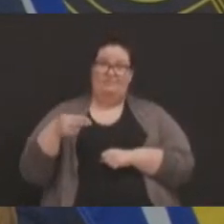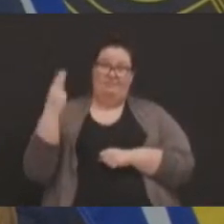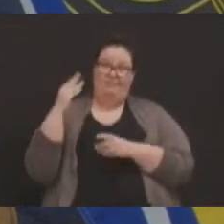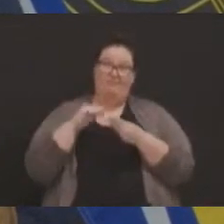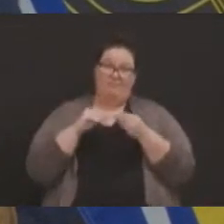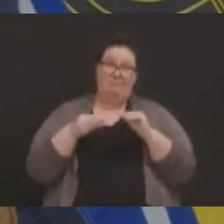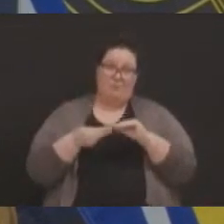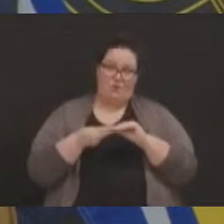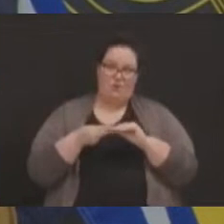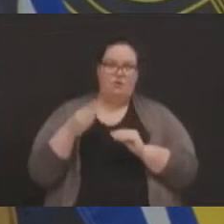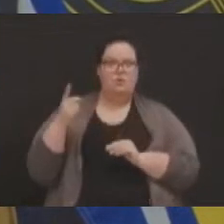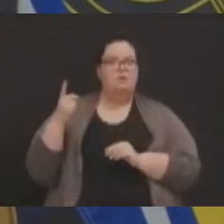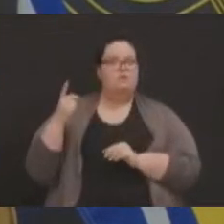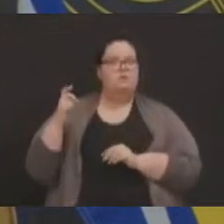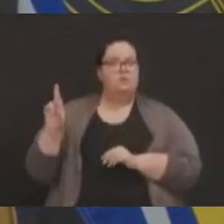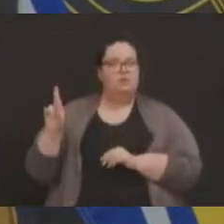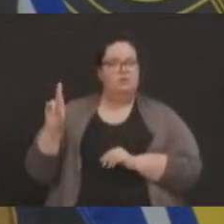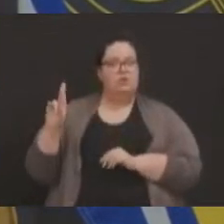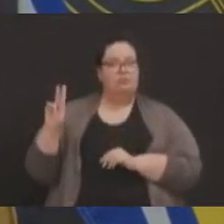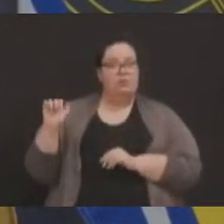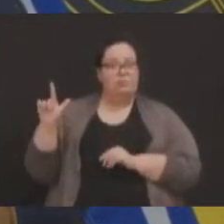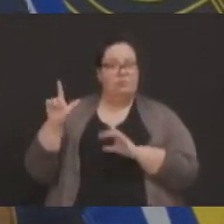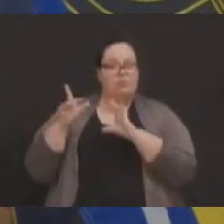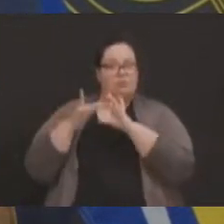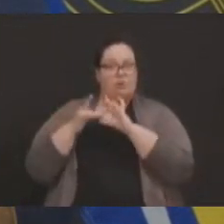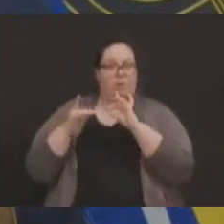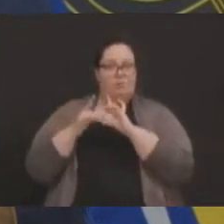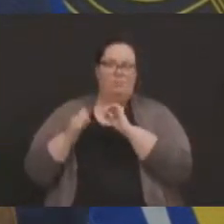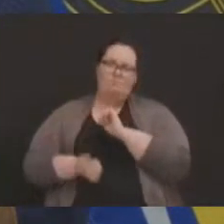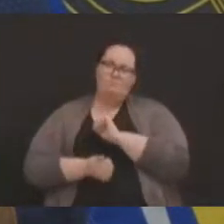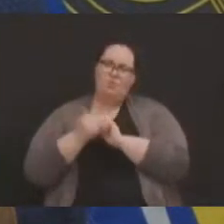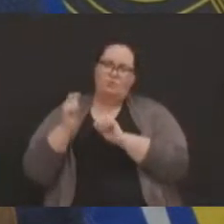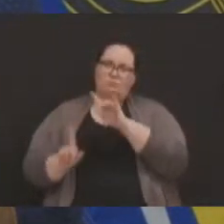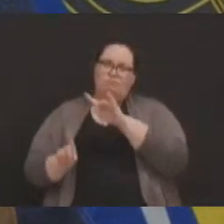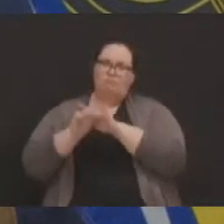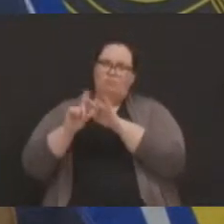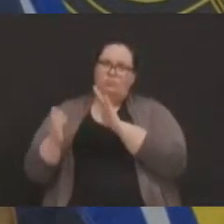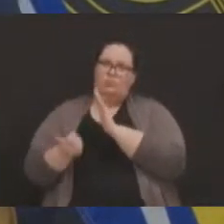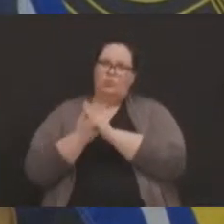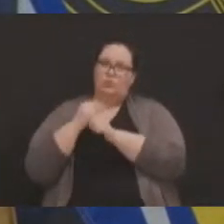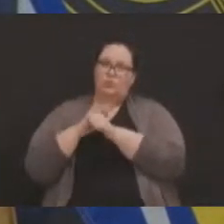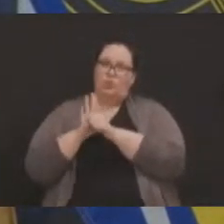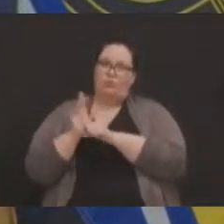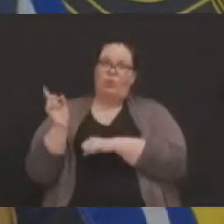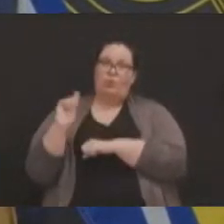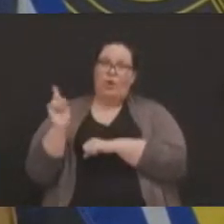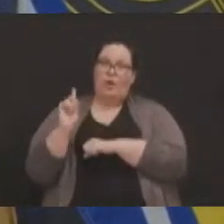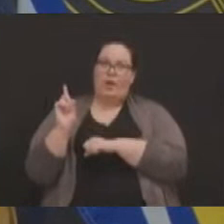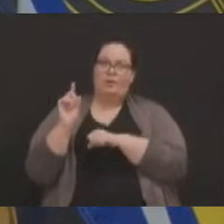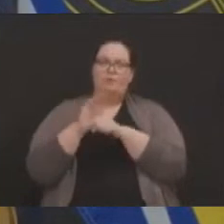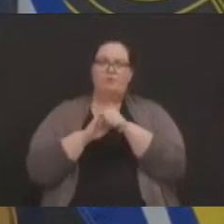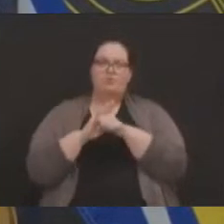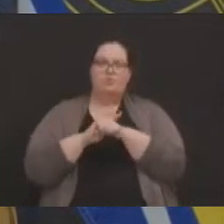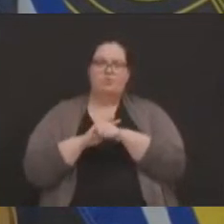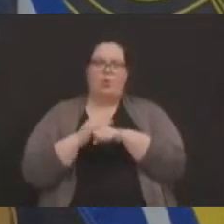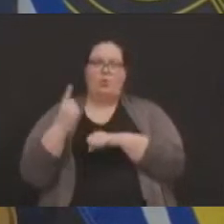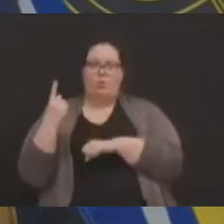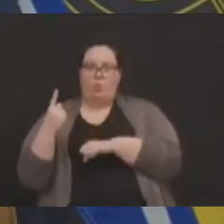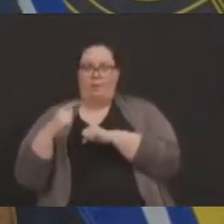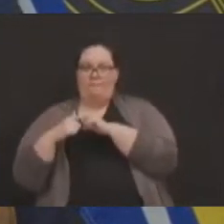and Zone 4, the Edmundston region. This has been true of the past few days as well.